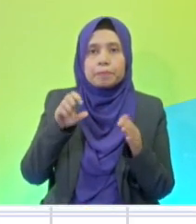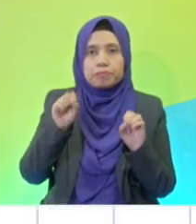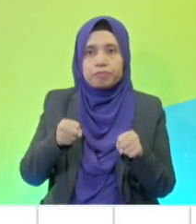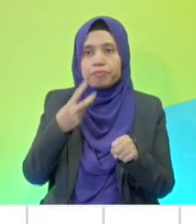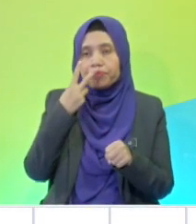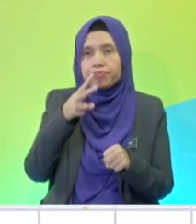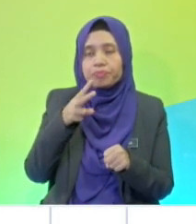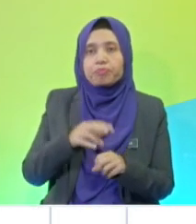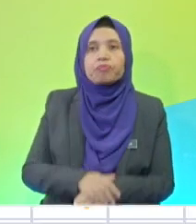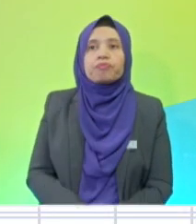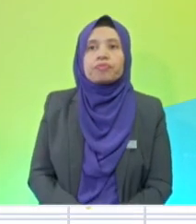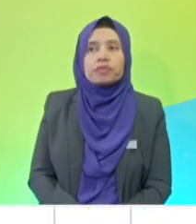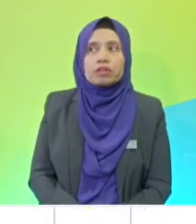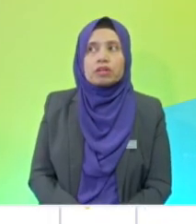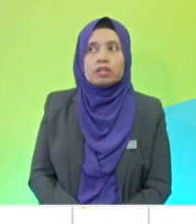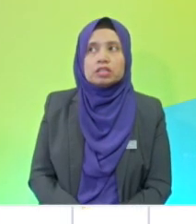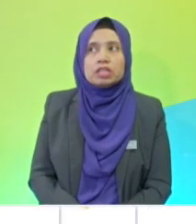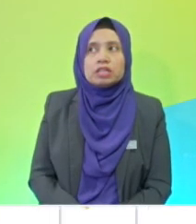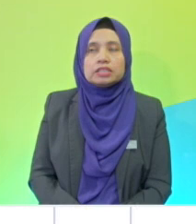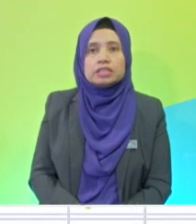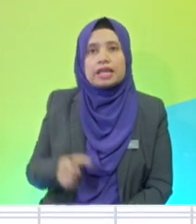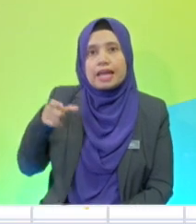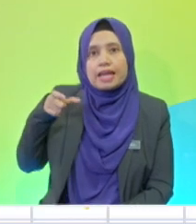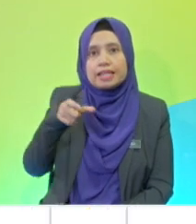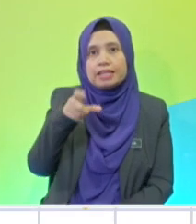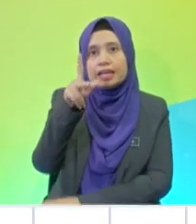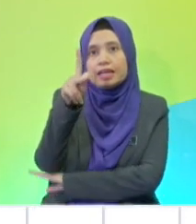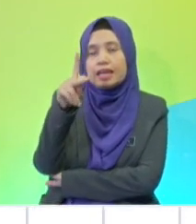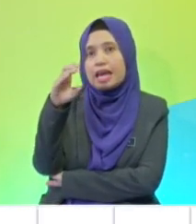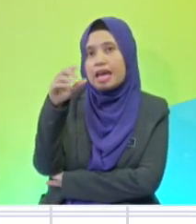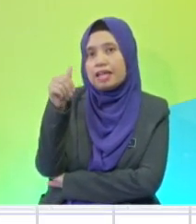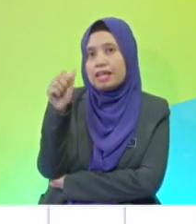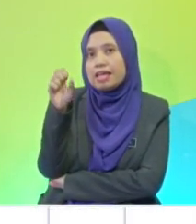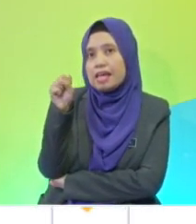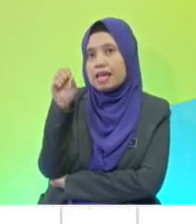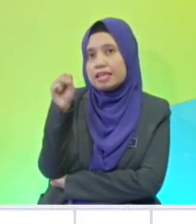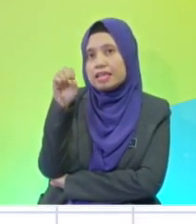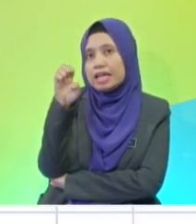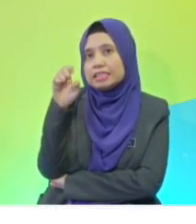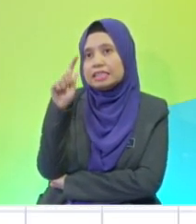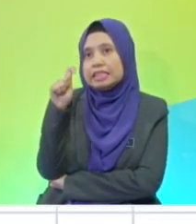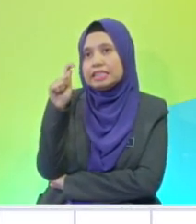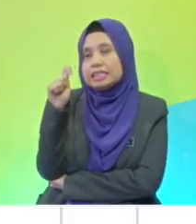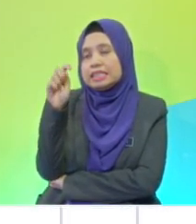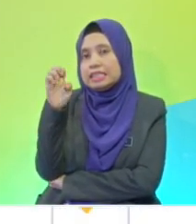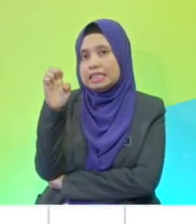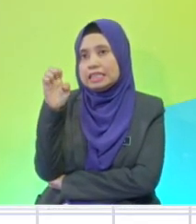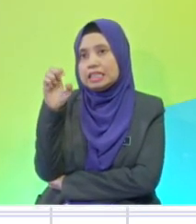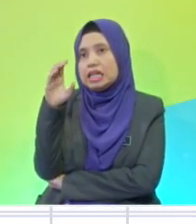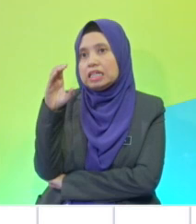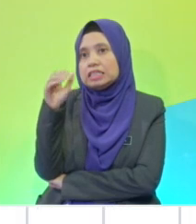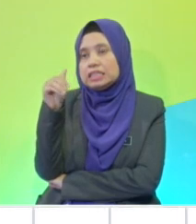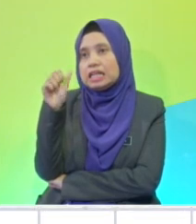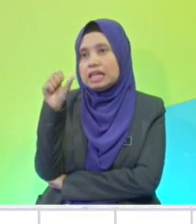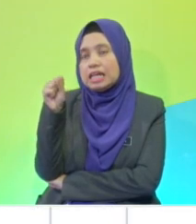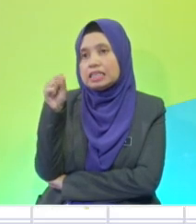picture? It is a cassette. It is a cassette. Okay, do you know what it is, Tivia? Is this cassette? Yes,